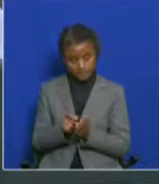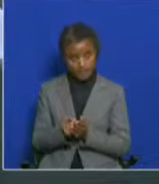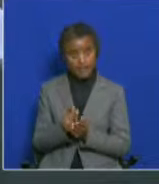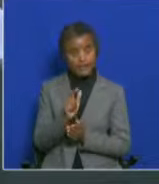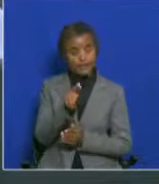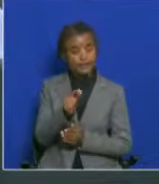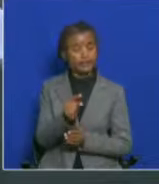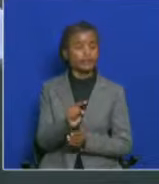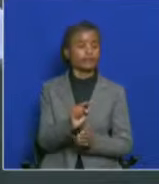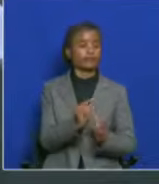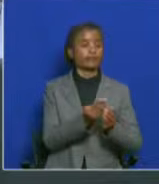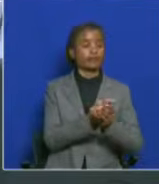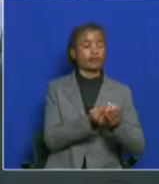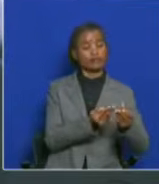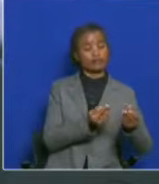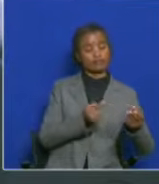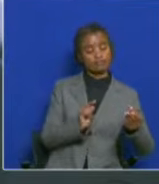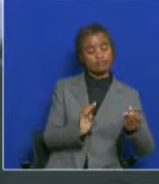files?